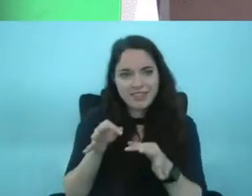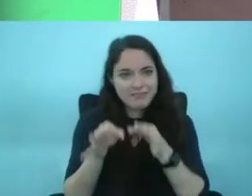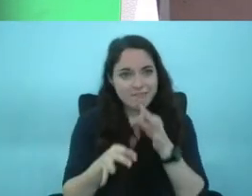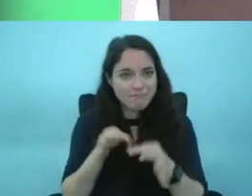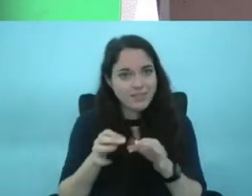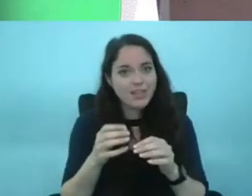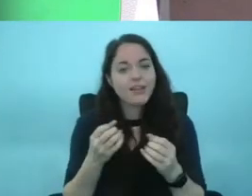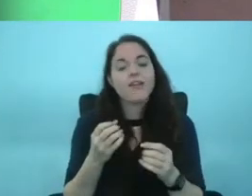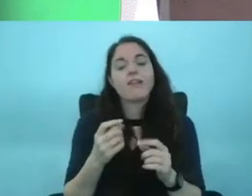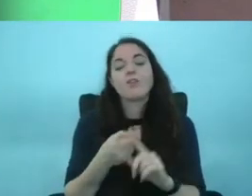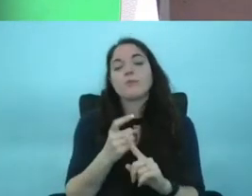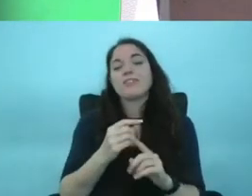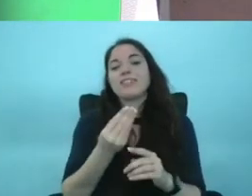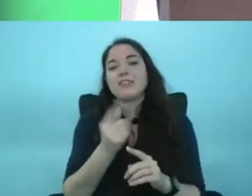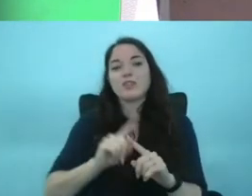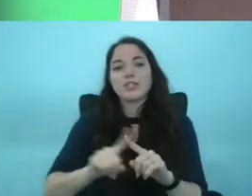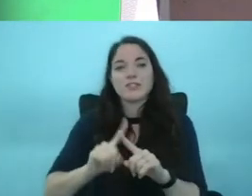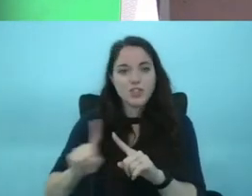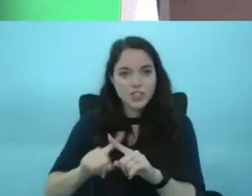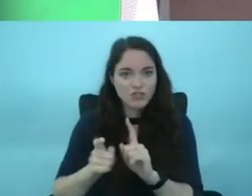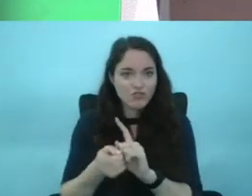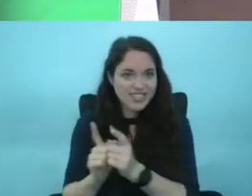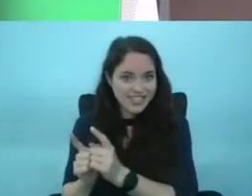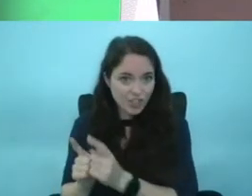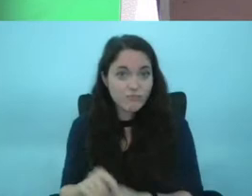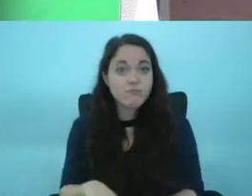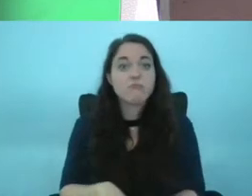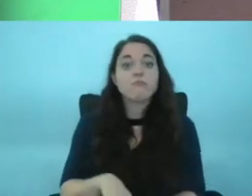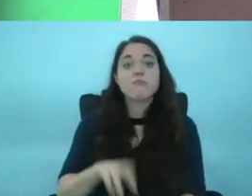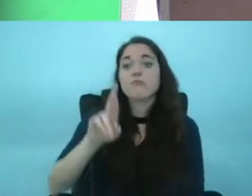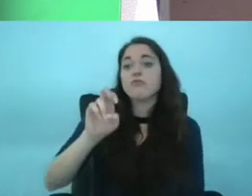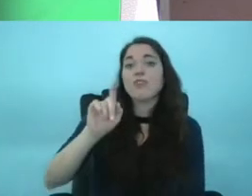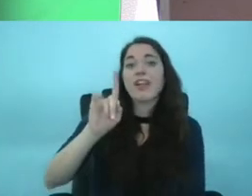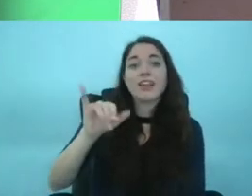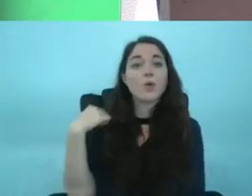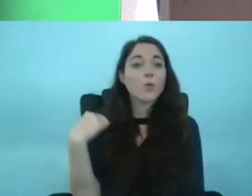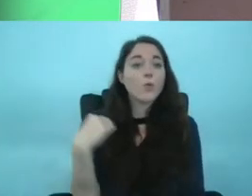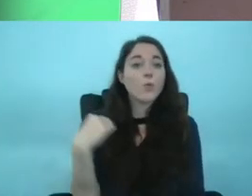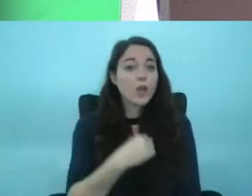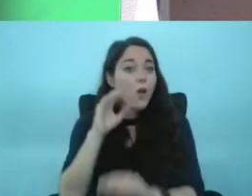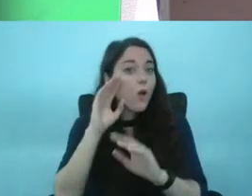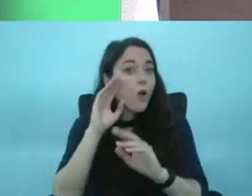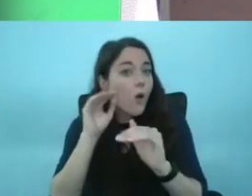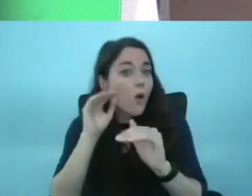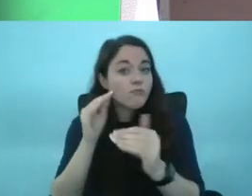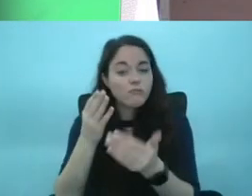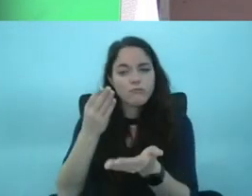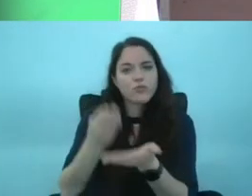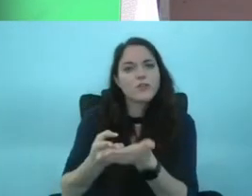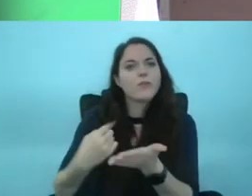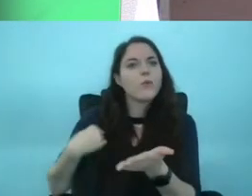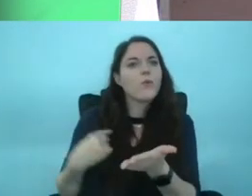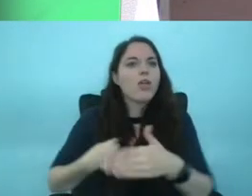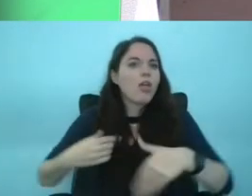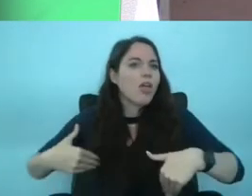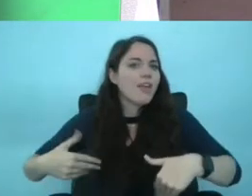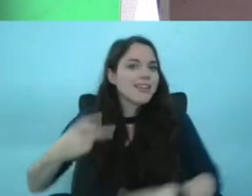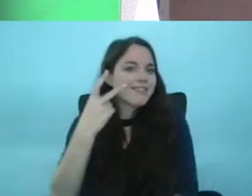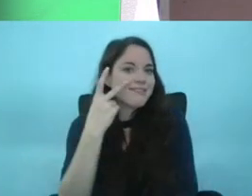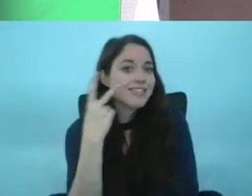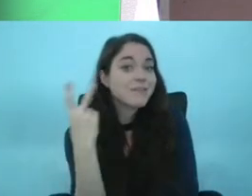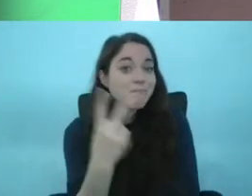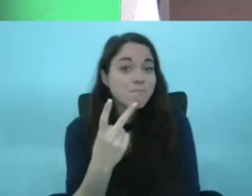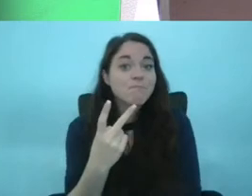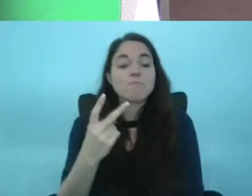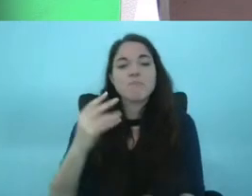different translations. One says, the reality of what we hope for, the proof of what we don't see, the